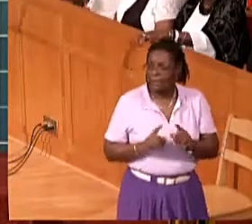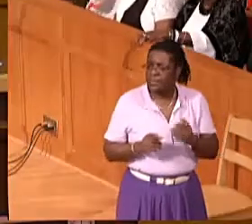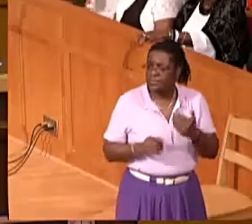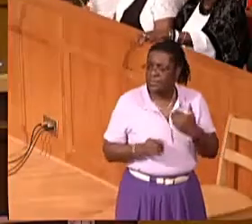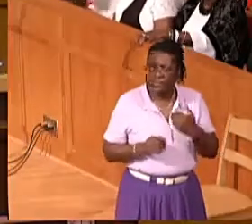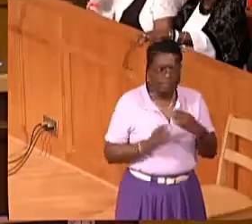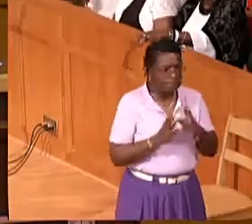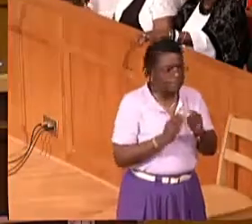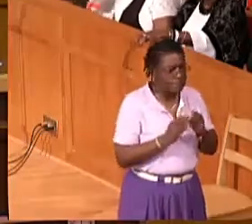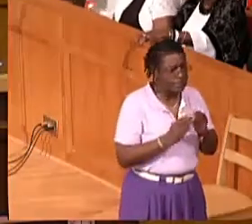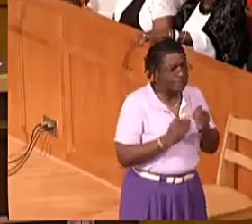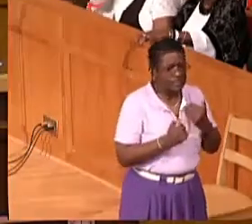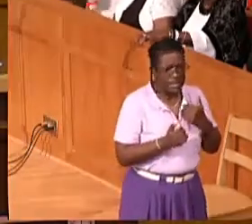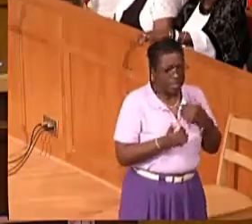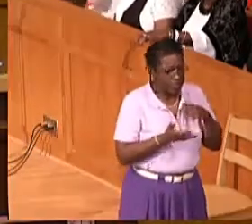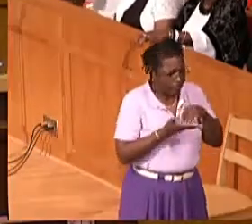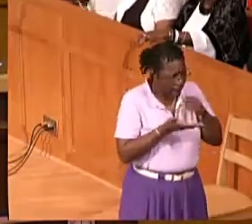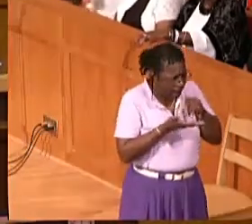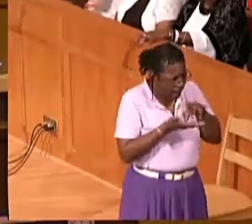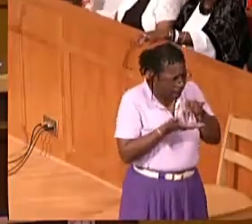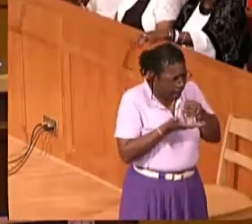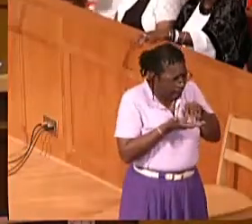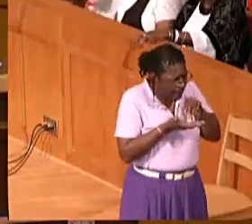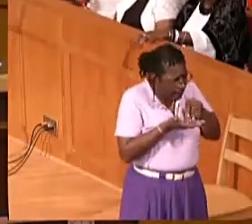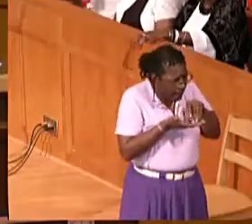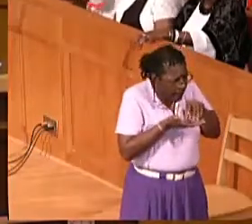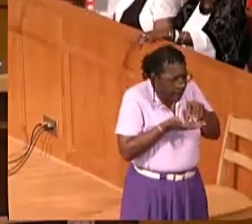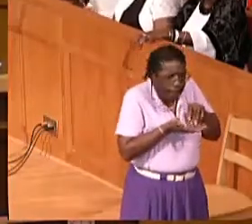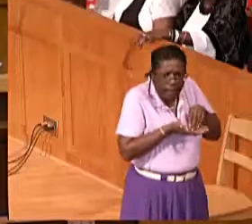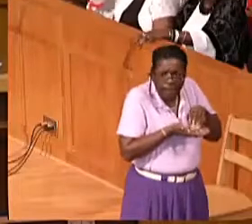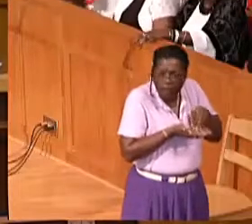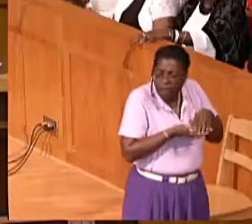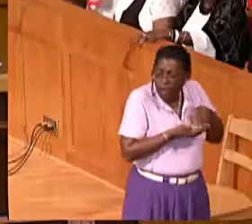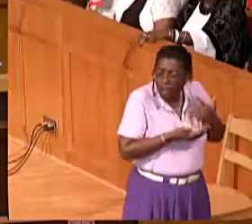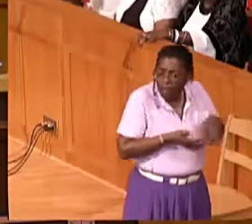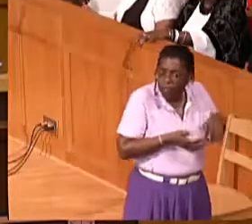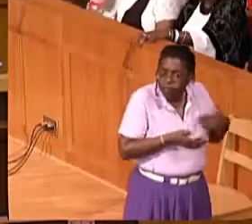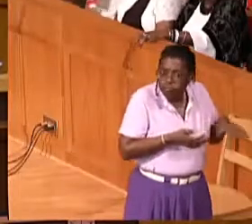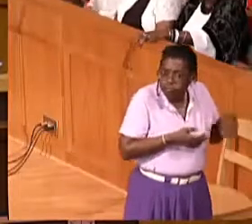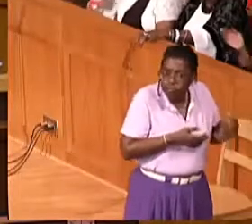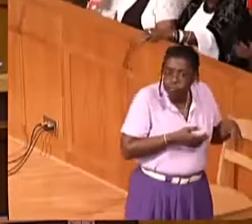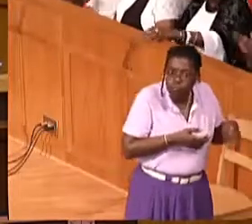myself and play on that, but I can't play, so here's my part with the choir.